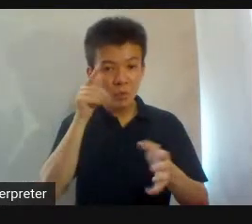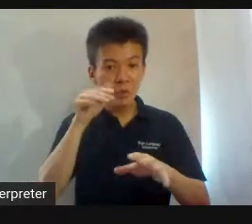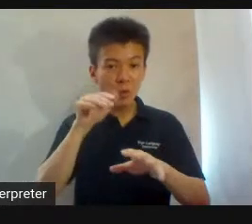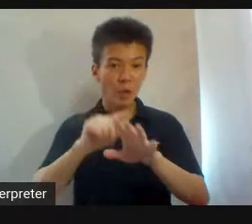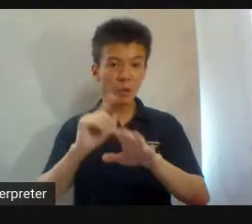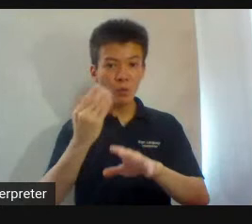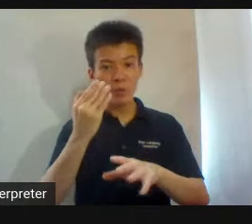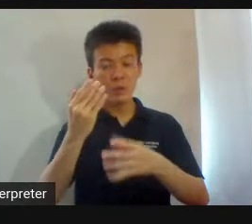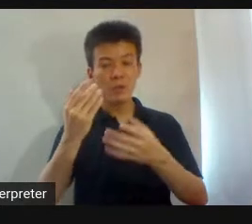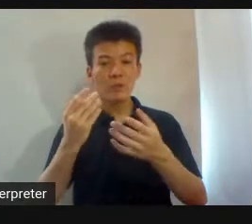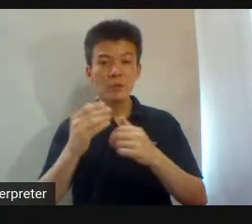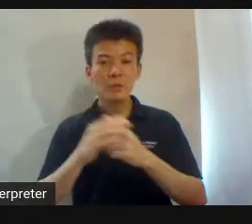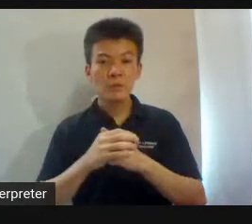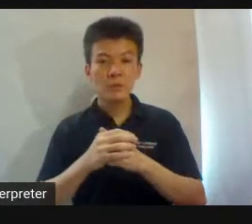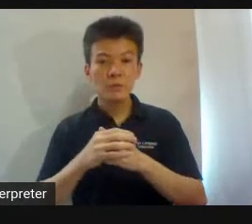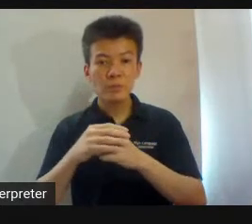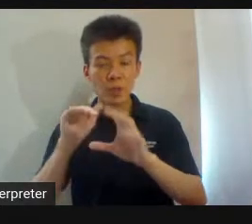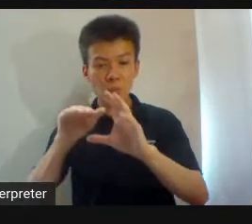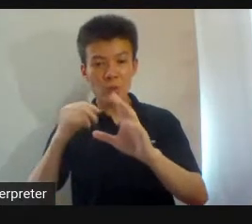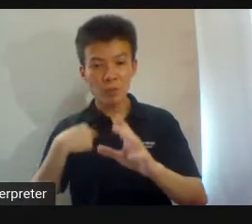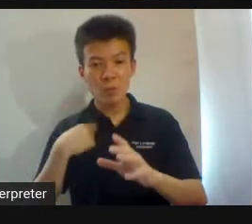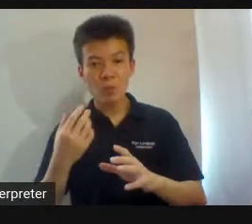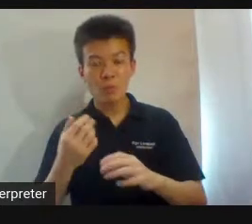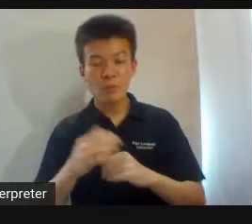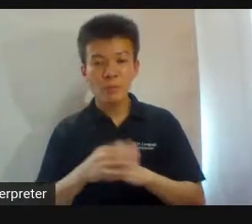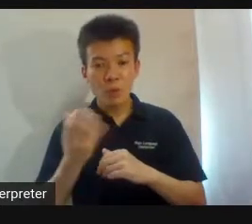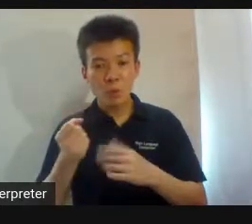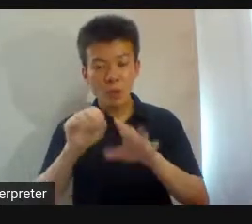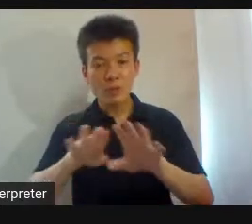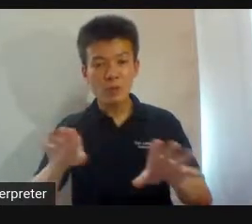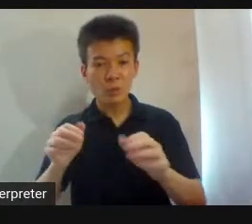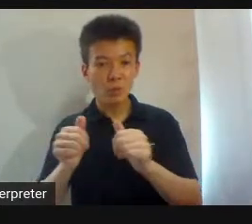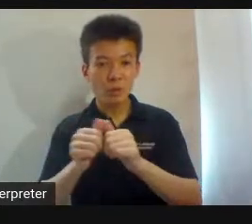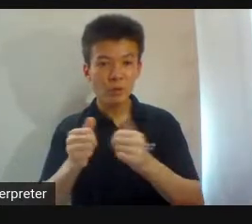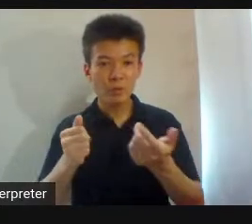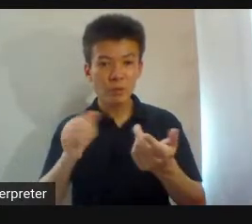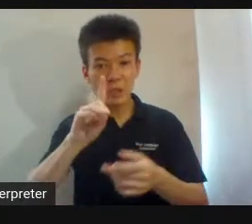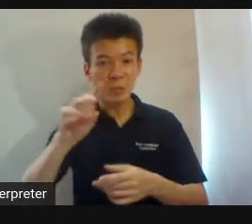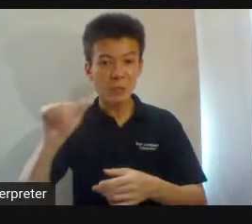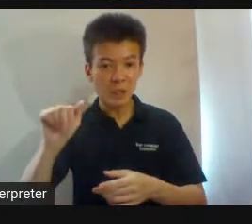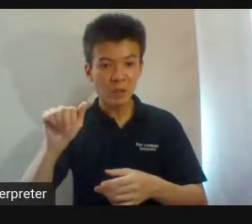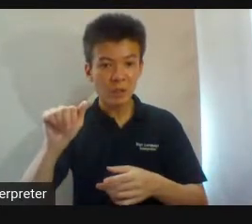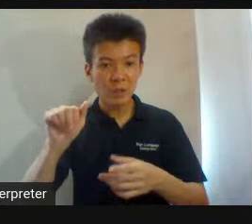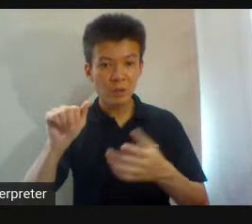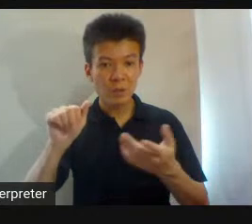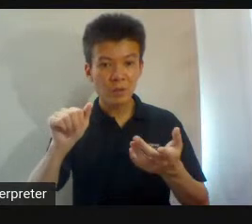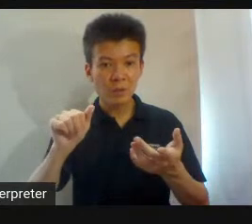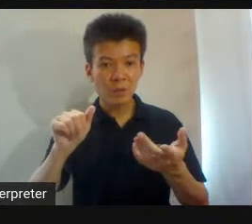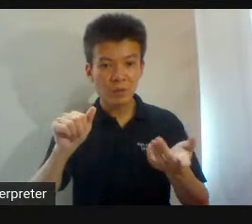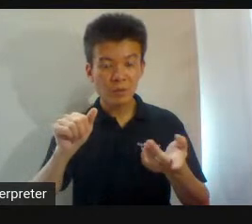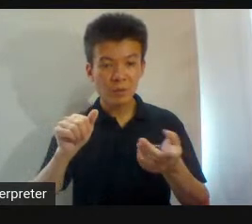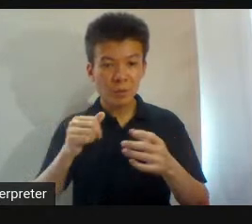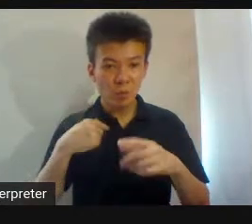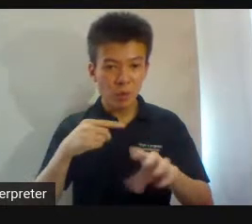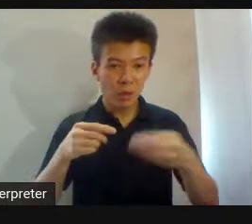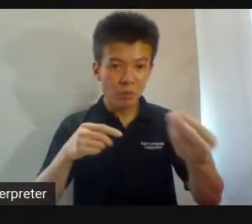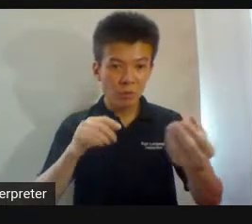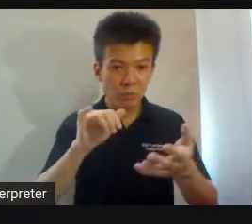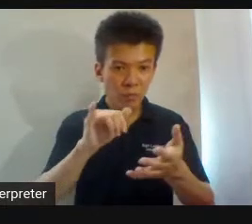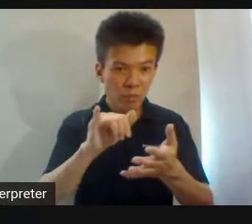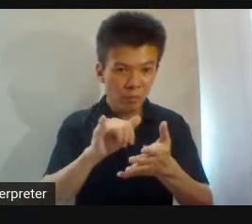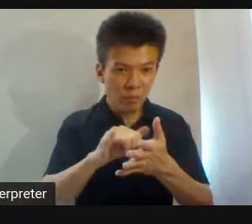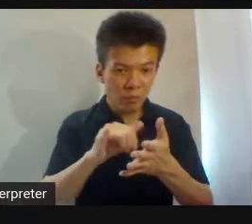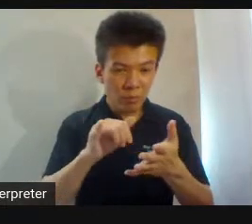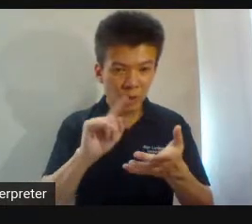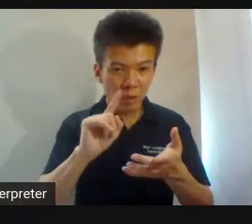at accessibility where, okay, we want children with disabilities to access this art form, so we give them a 9 to 10 in the